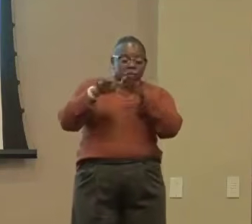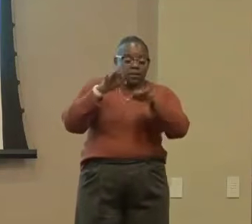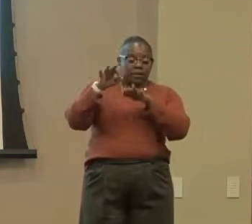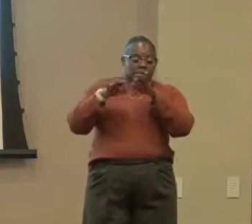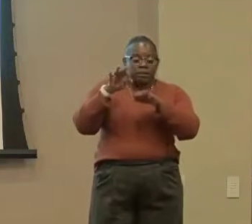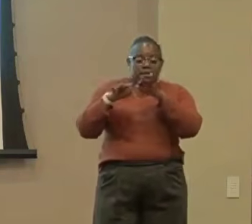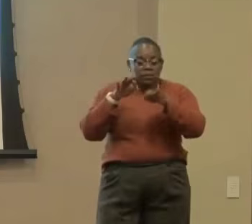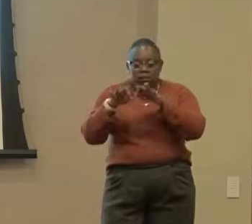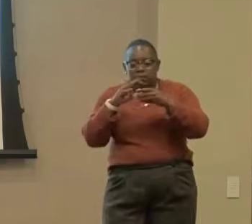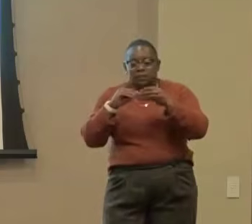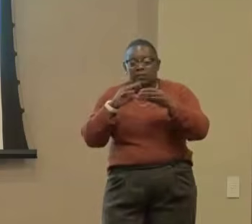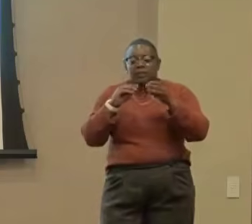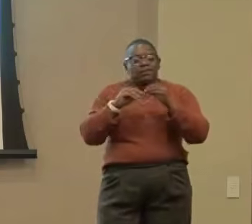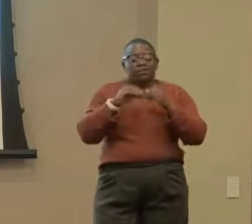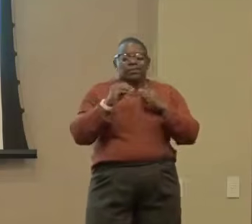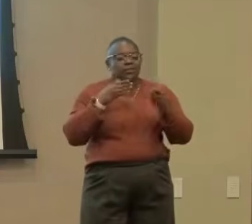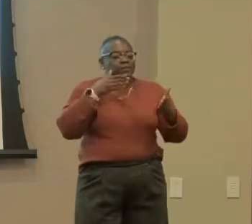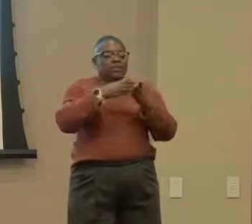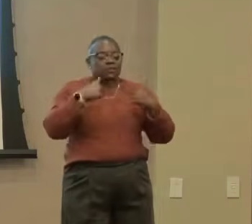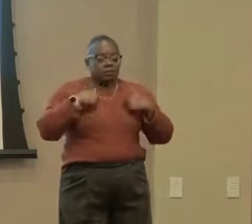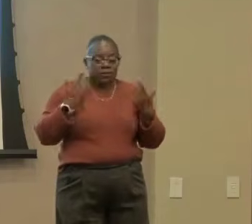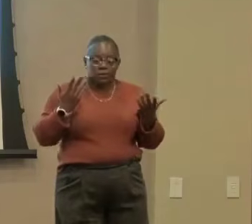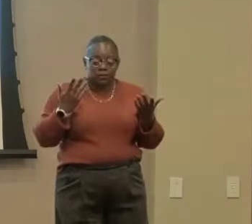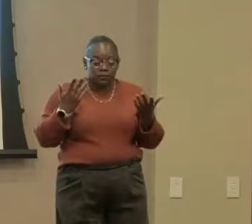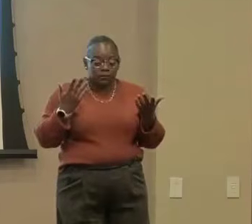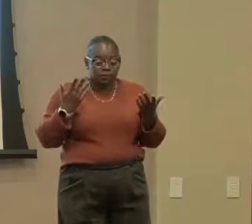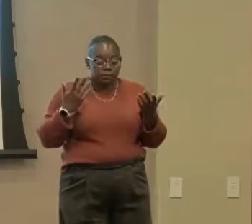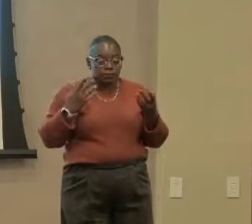not as quick as it needed to be. And so,